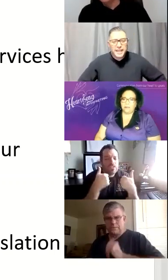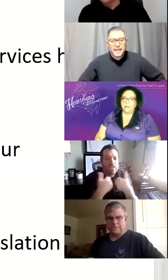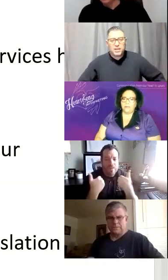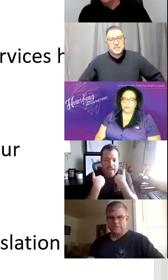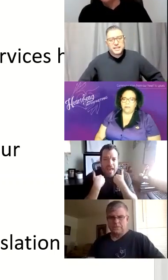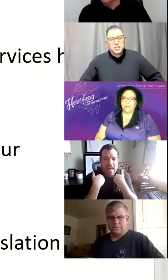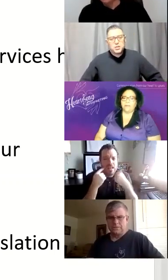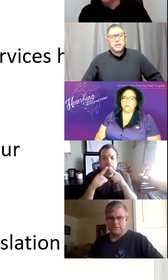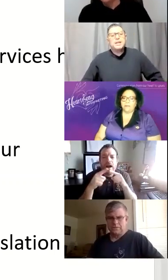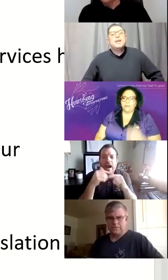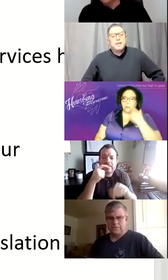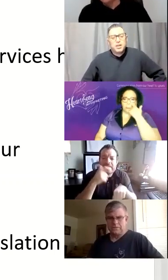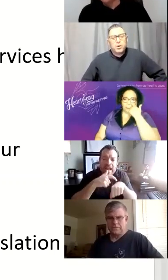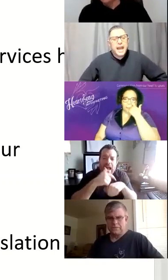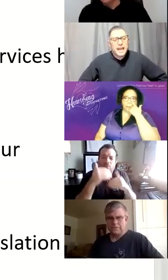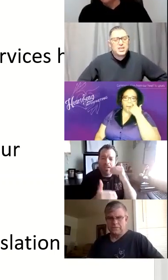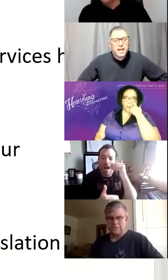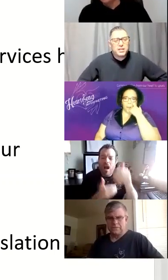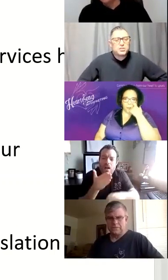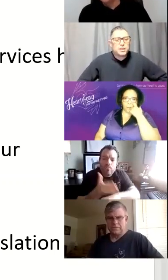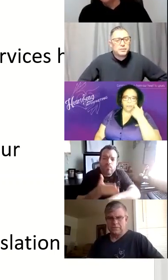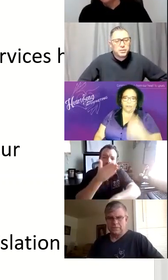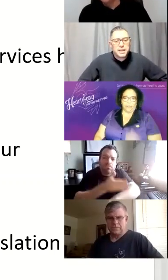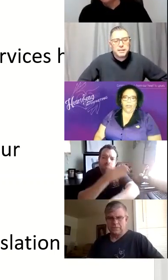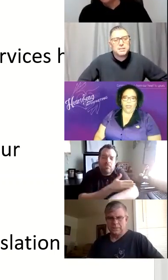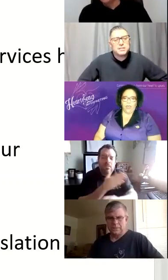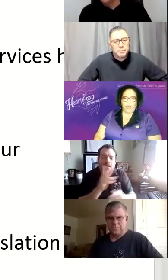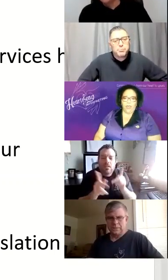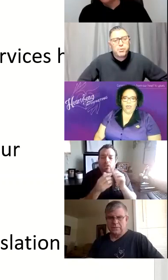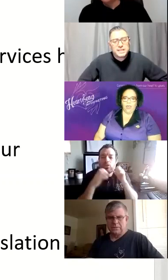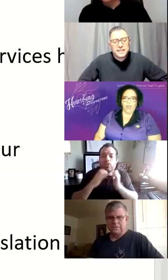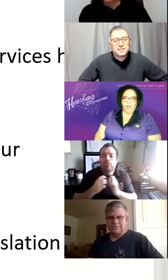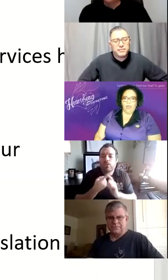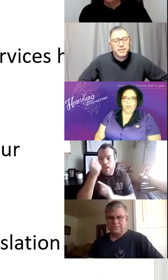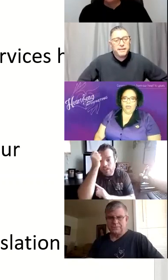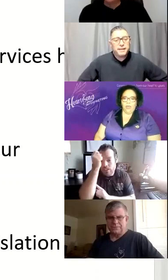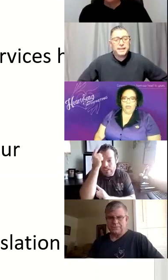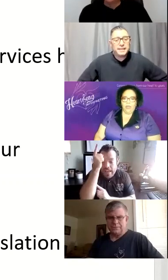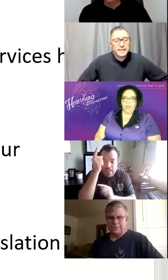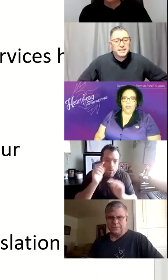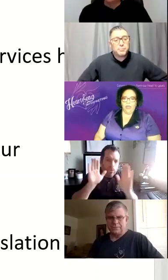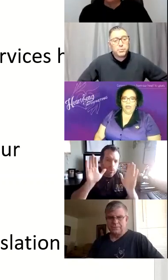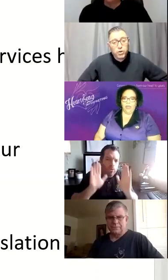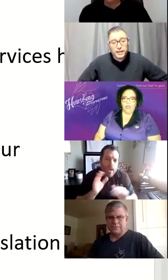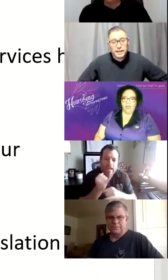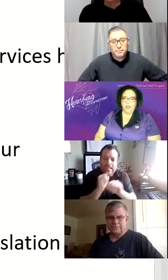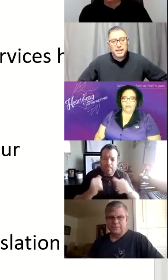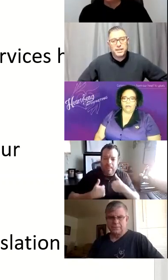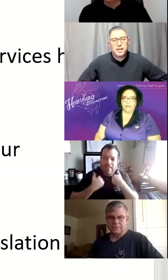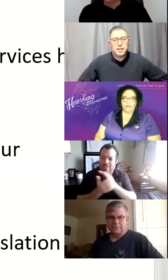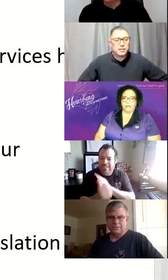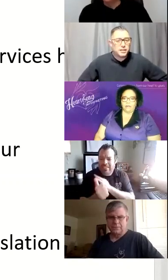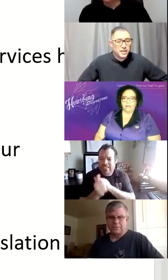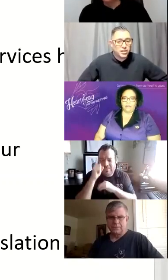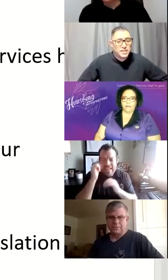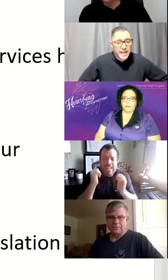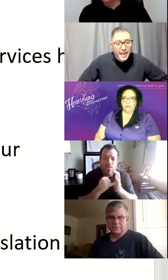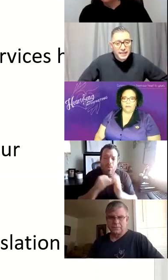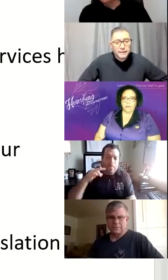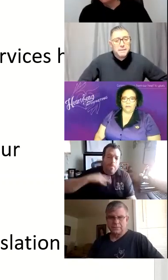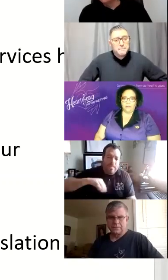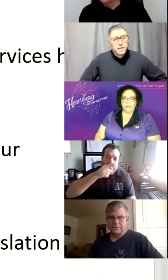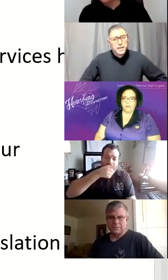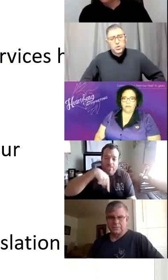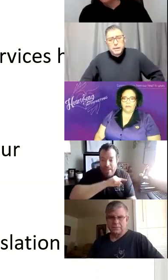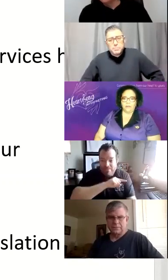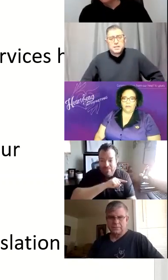it through a scanner, send it to me. You know, we had a challenge at one time is that process of getting things and improving them and having an